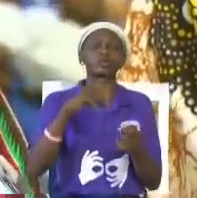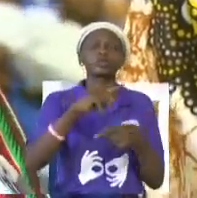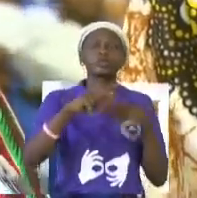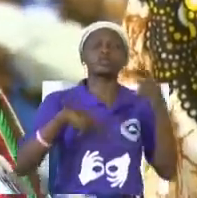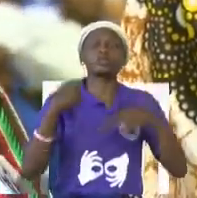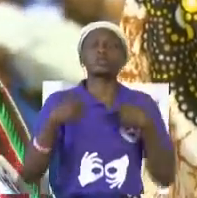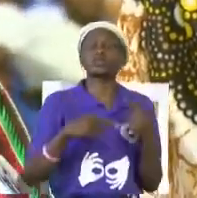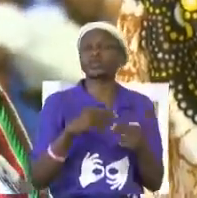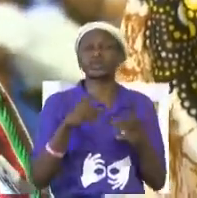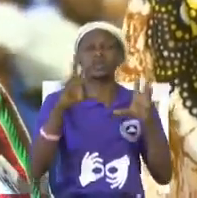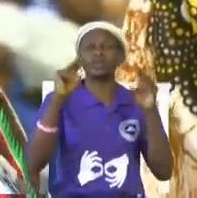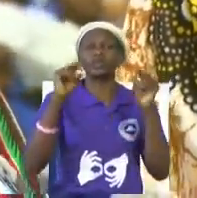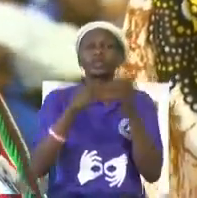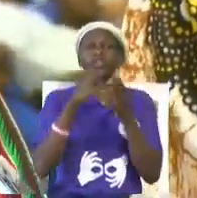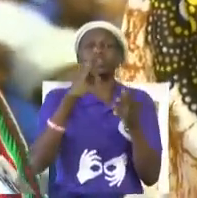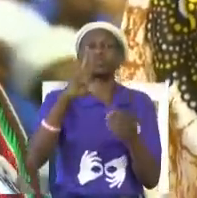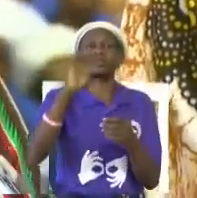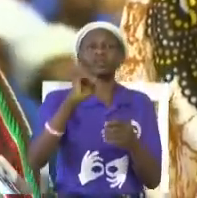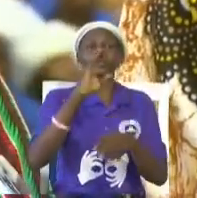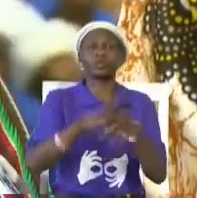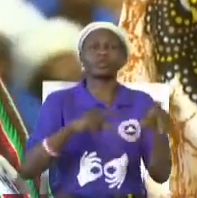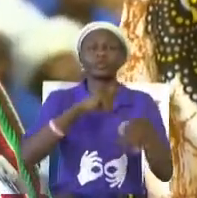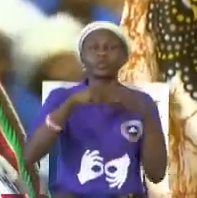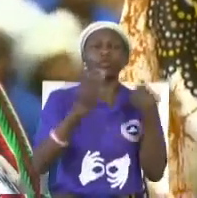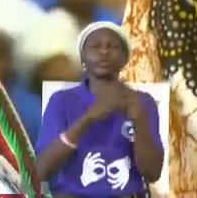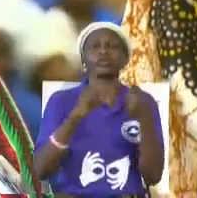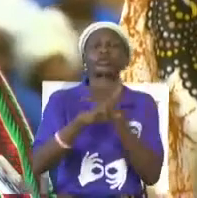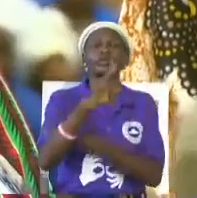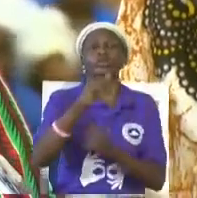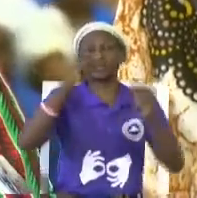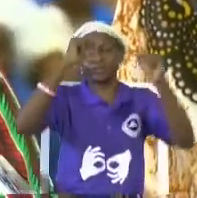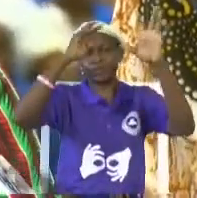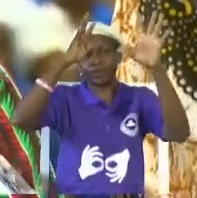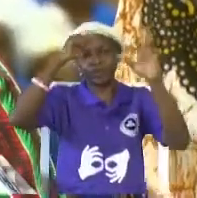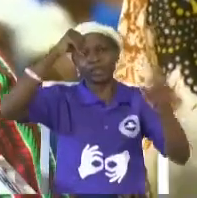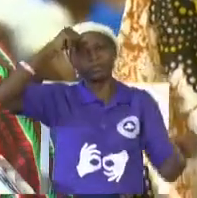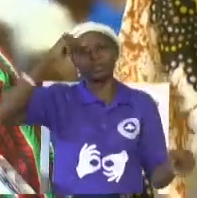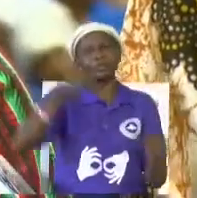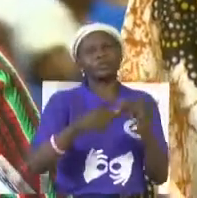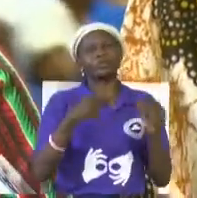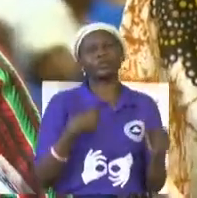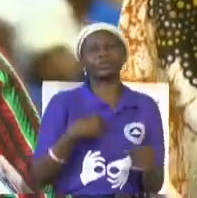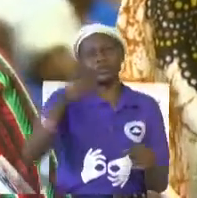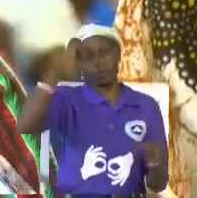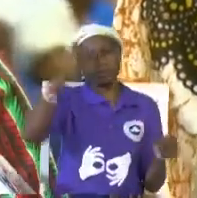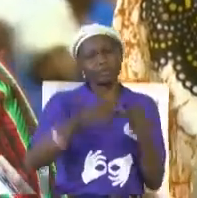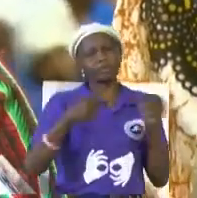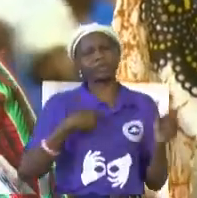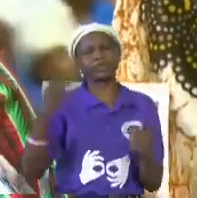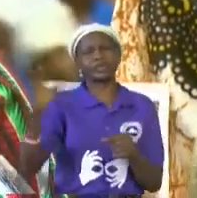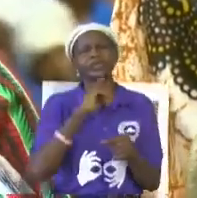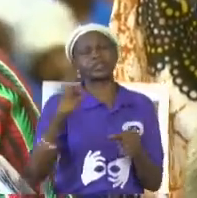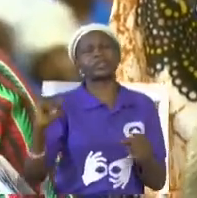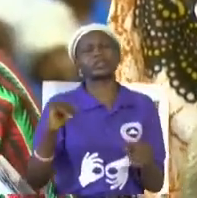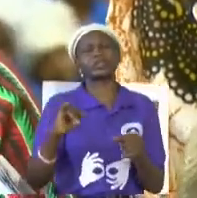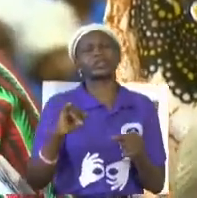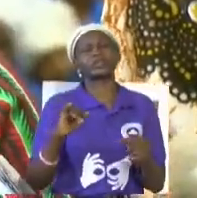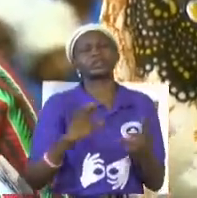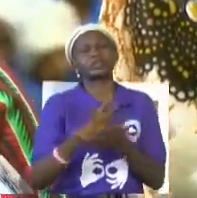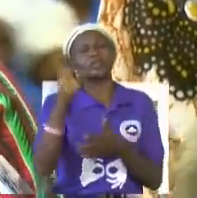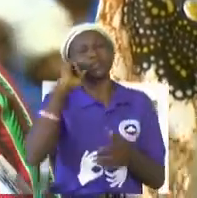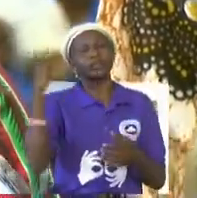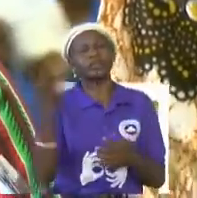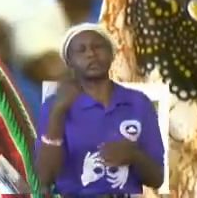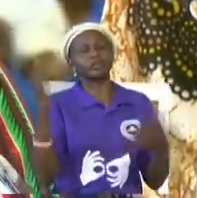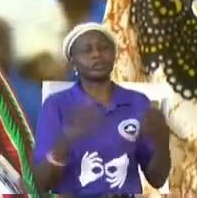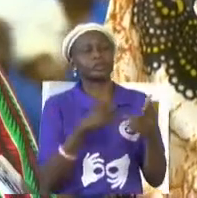it can be recalled." I went back to my God. I said, "Father, remember me. Remember me." There's a Benin song I was always